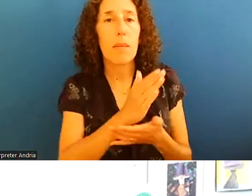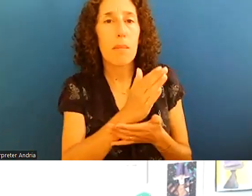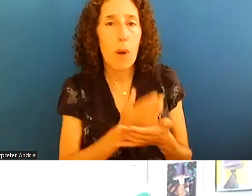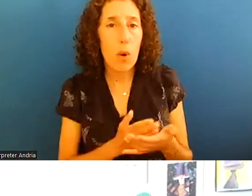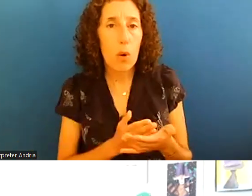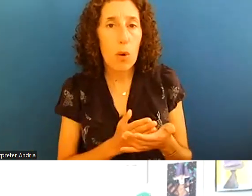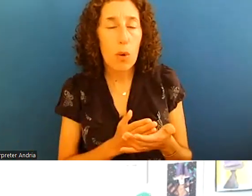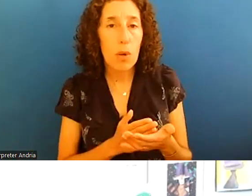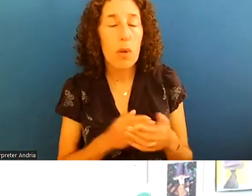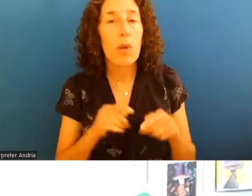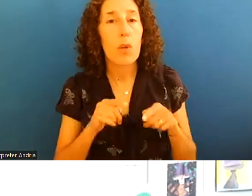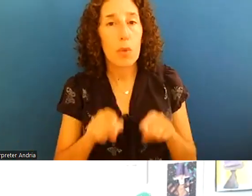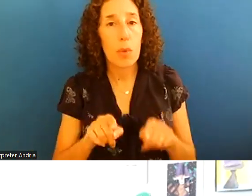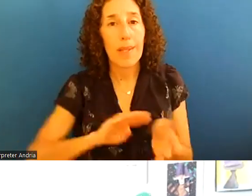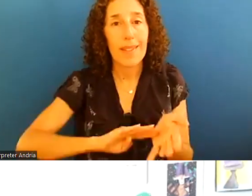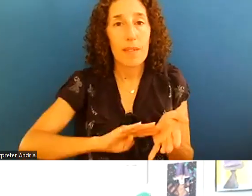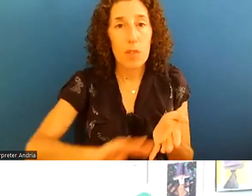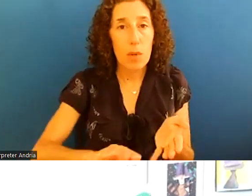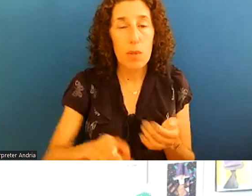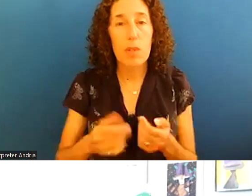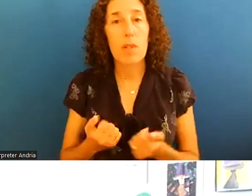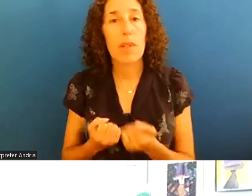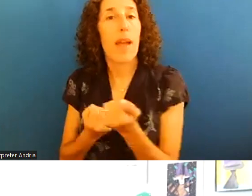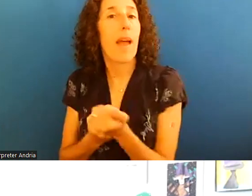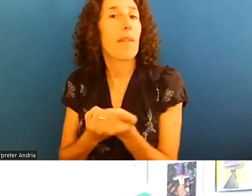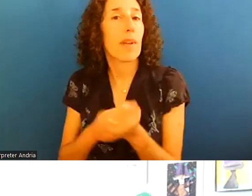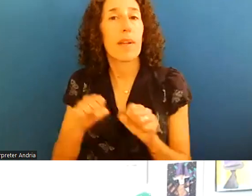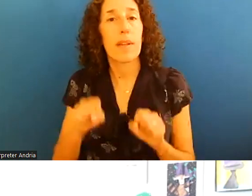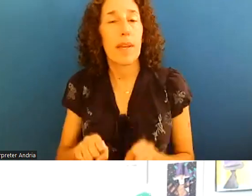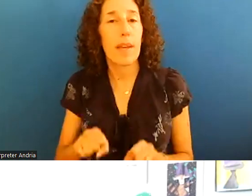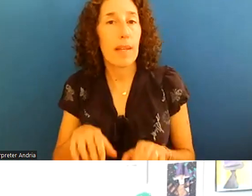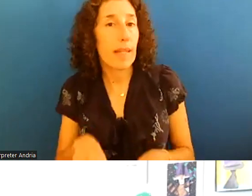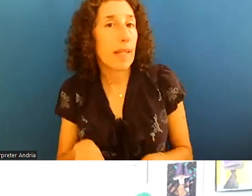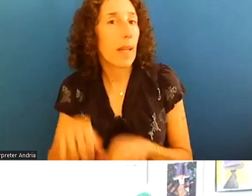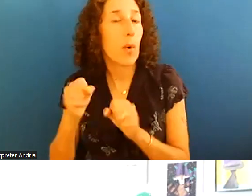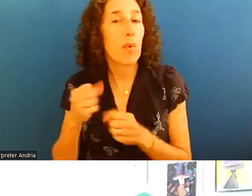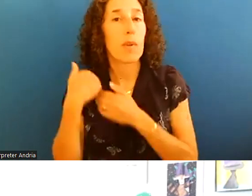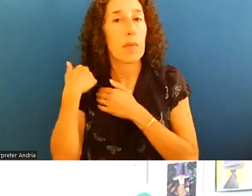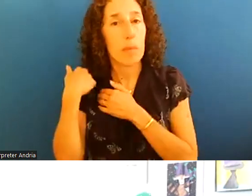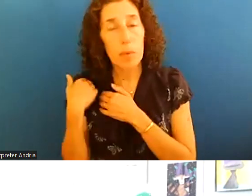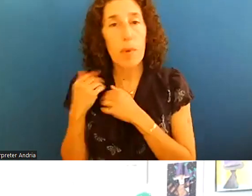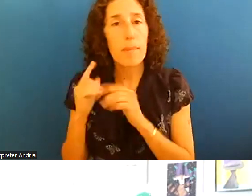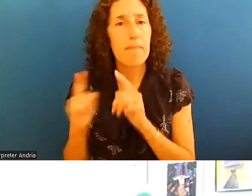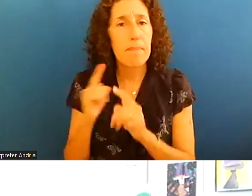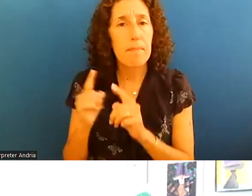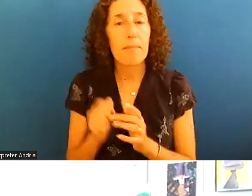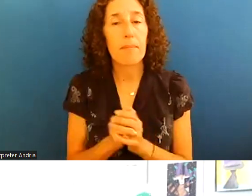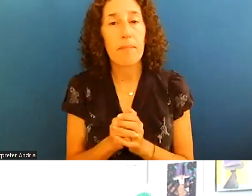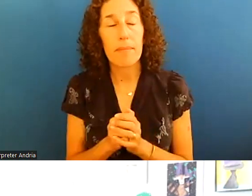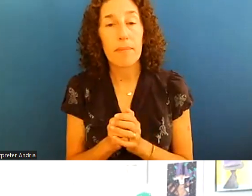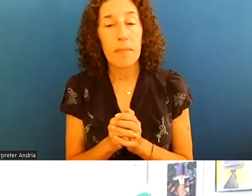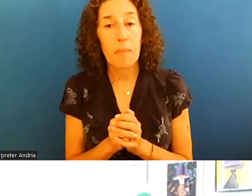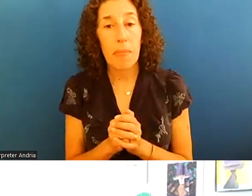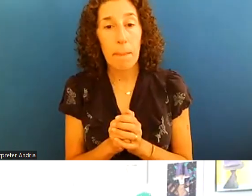over emotionally and post-discharge planning from there. If there's any questions